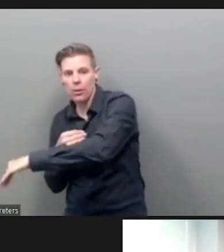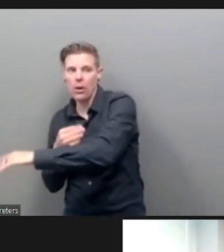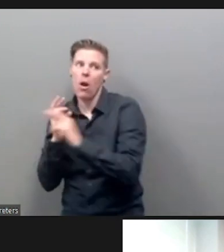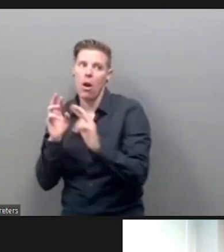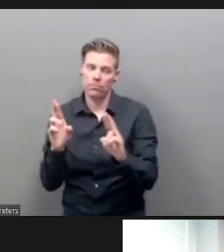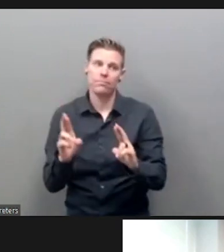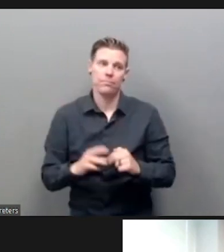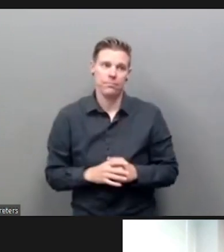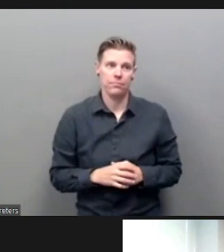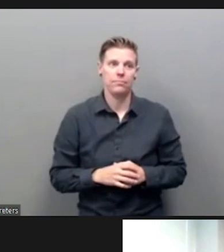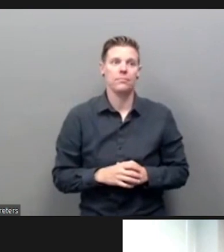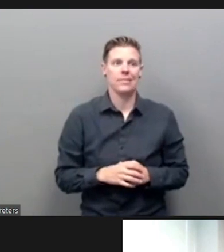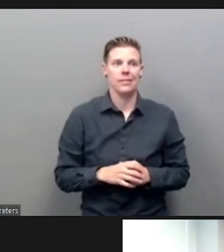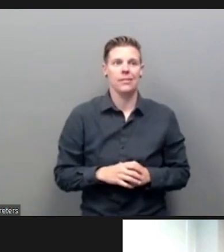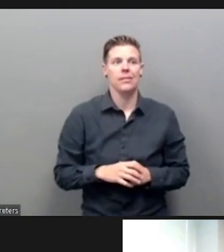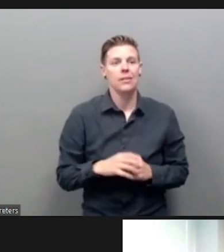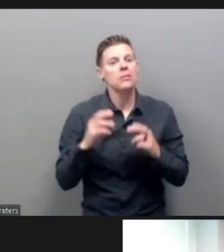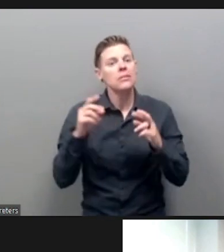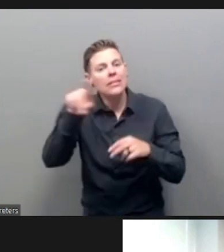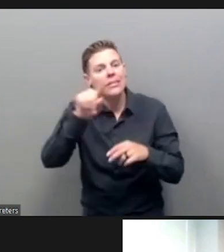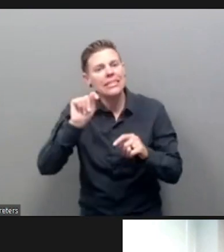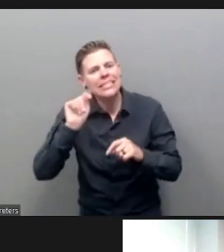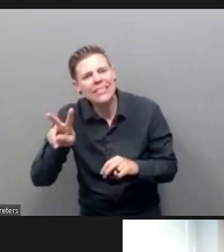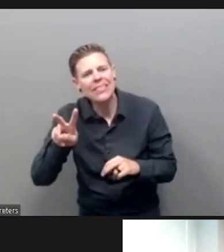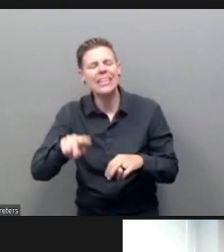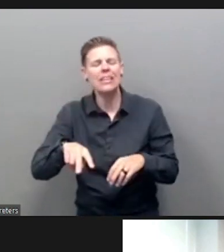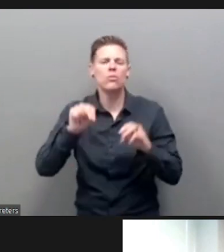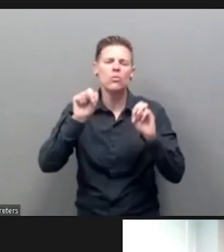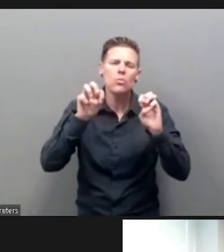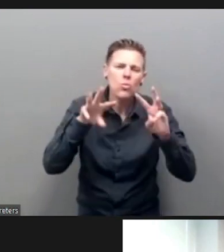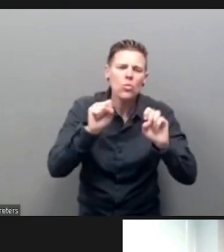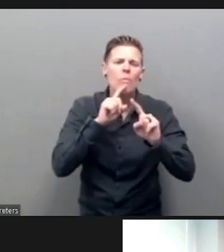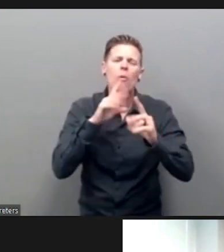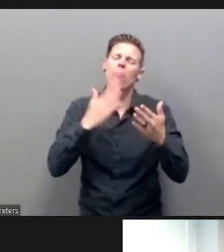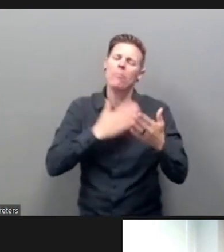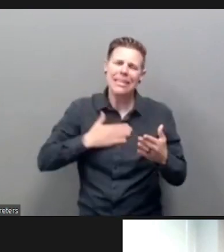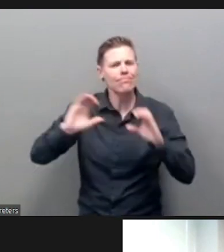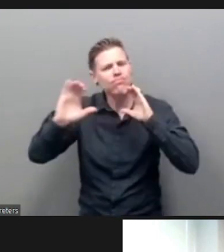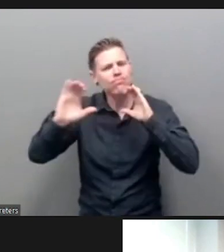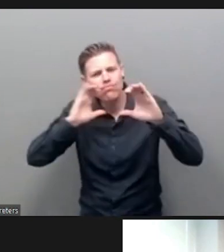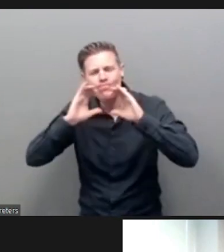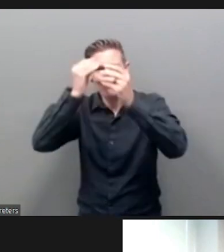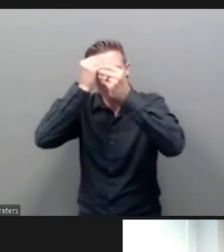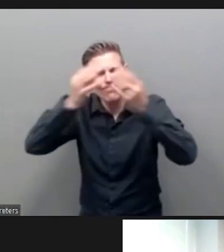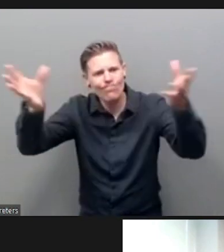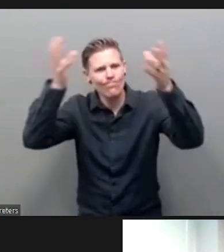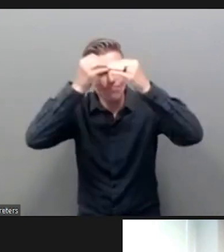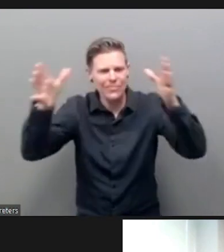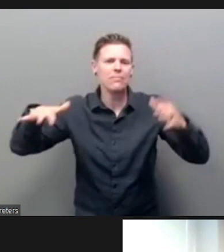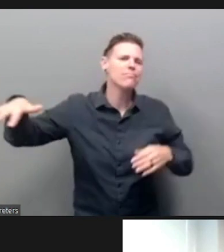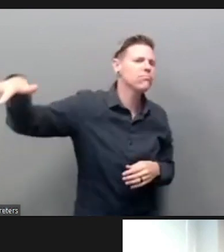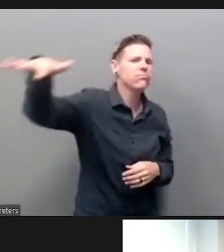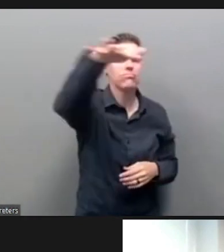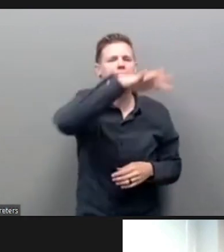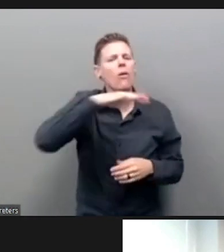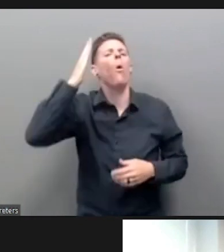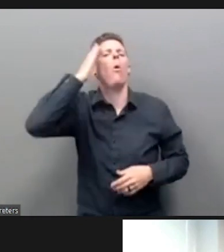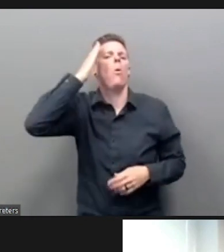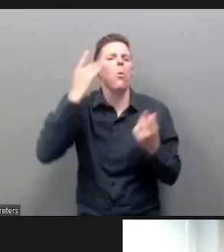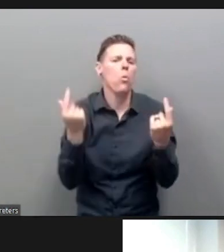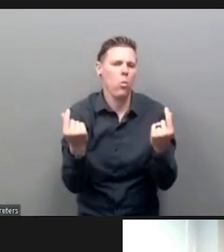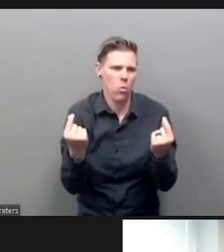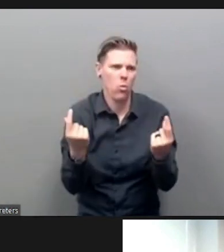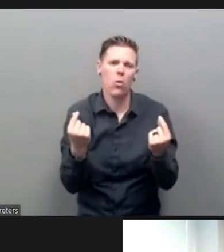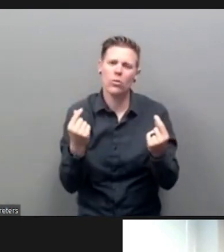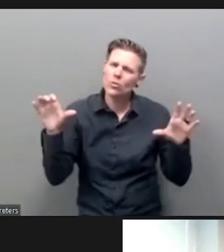and all the other ways that people get news from you to do everything they can as well to push